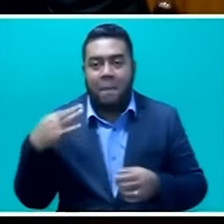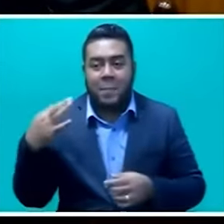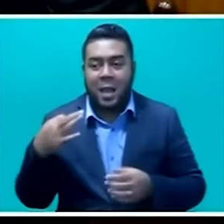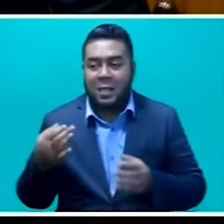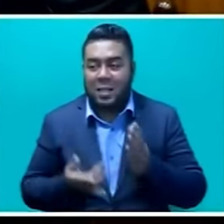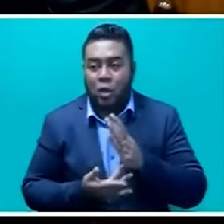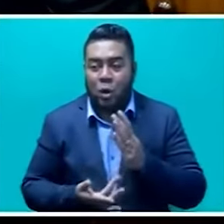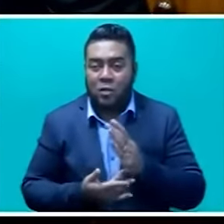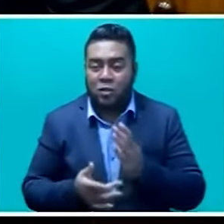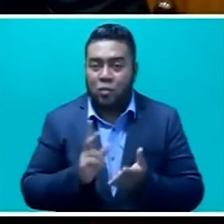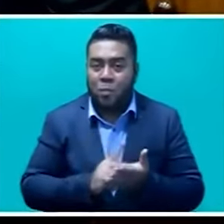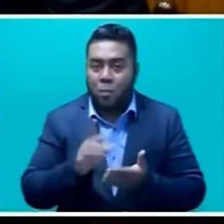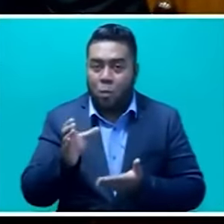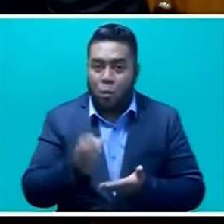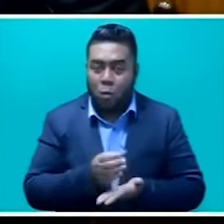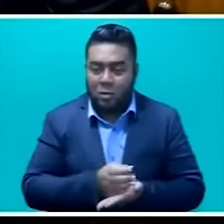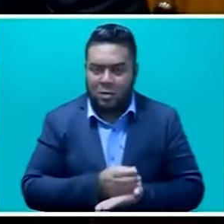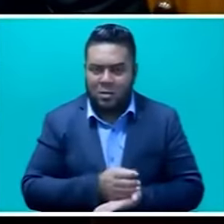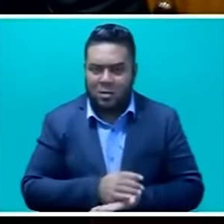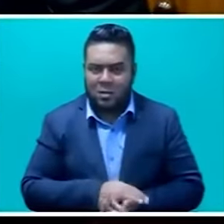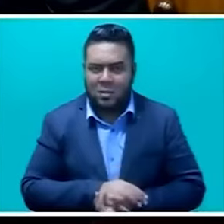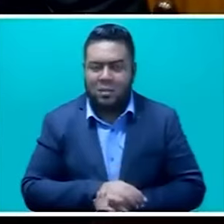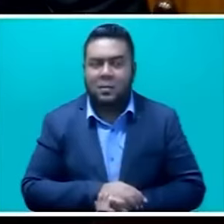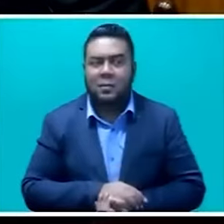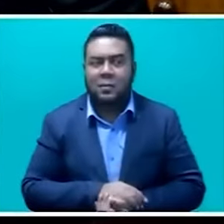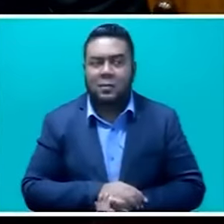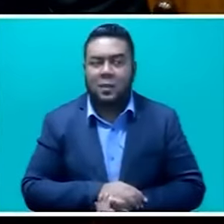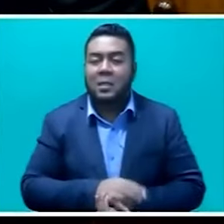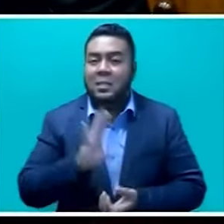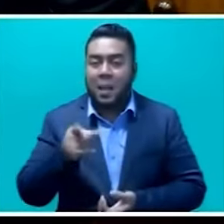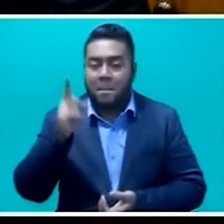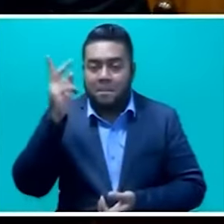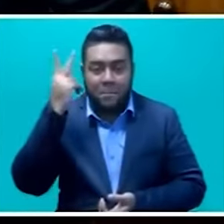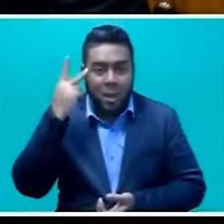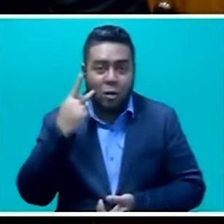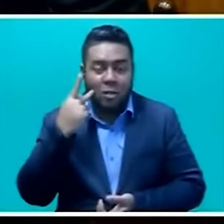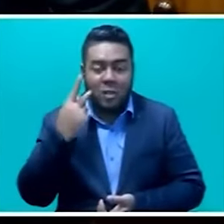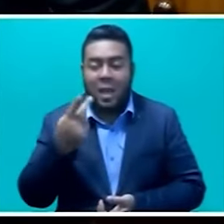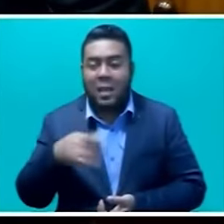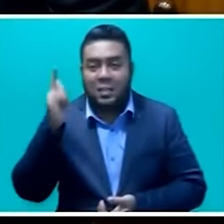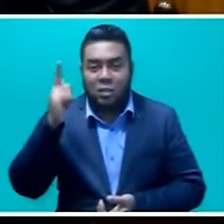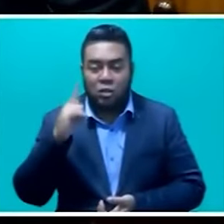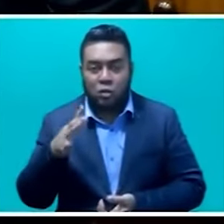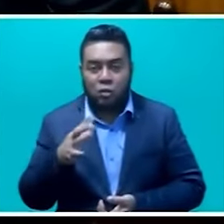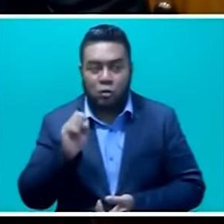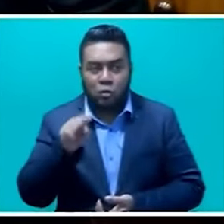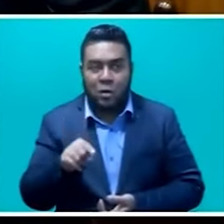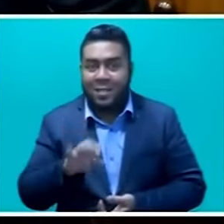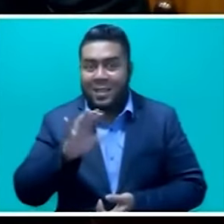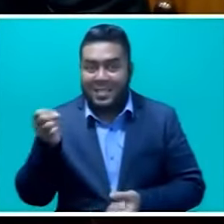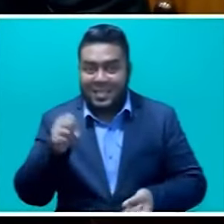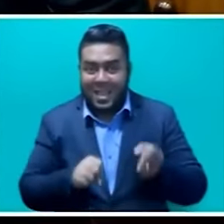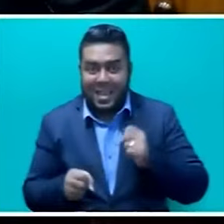courses. There is a tendency for some parents and teachers to reinforce cultural beliefs that